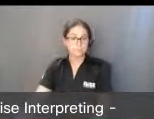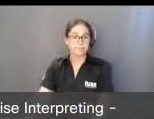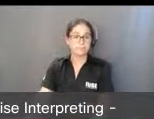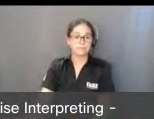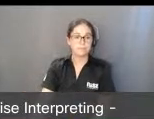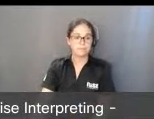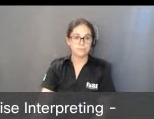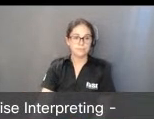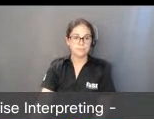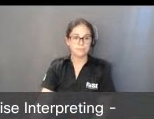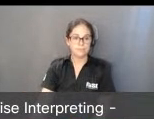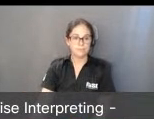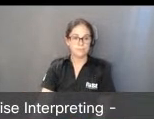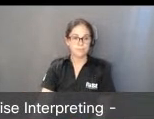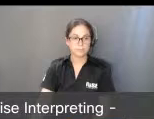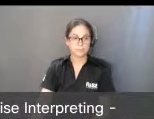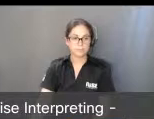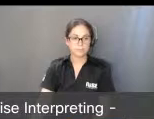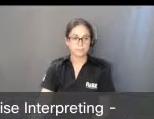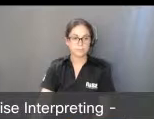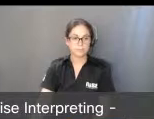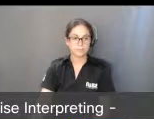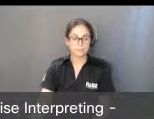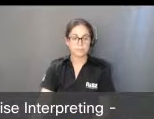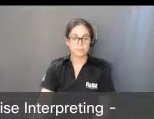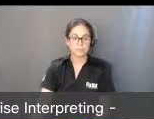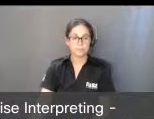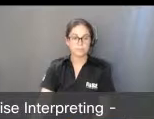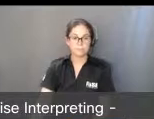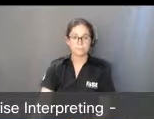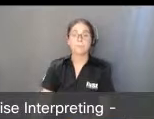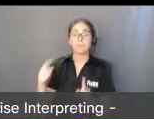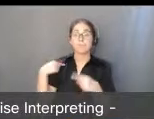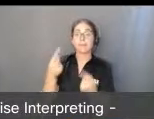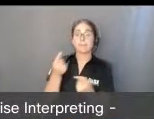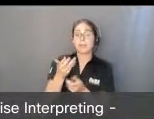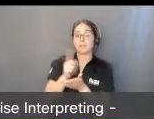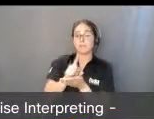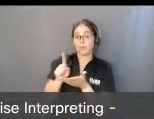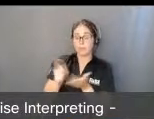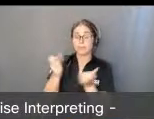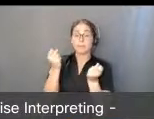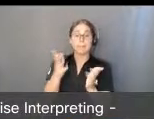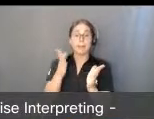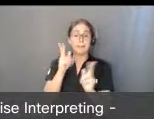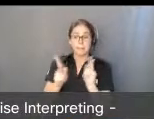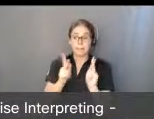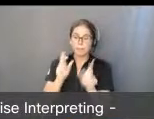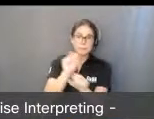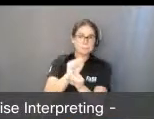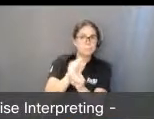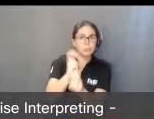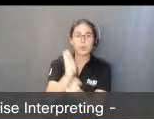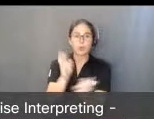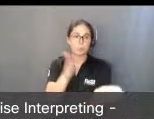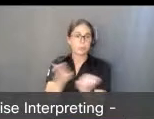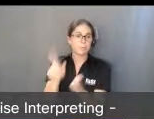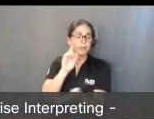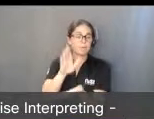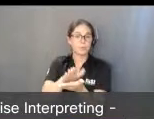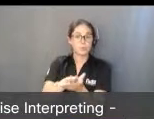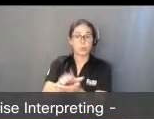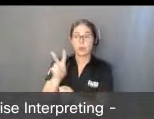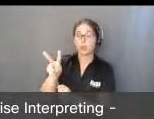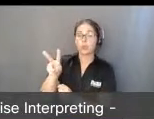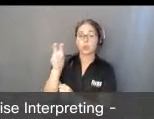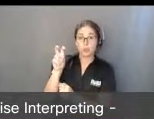Over the last couple of weeks, several people have been working diligently to prepare for the opening of school. Approximately 200 elementary and